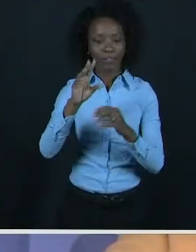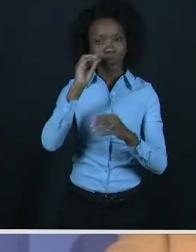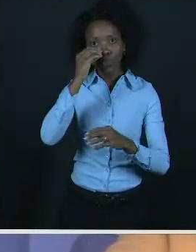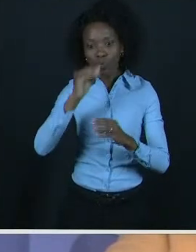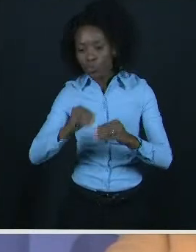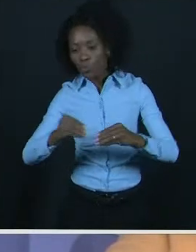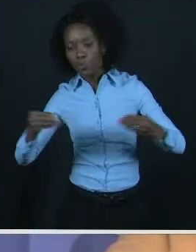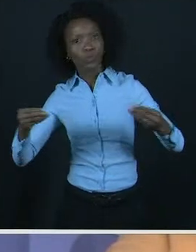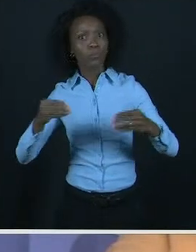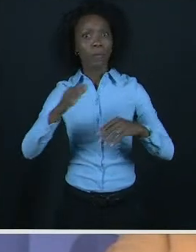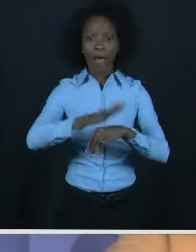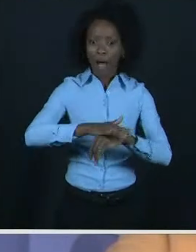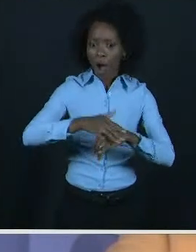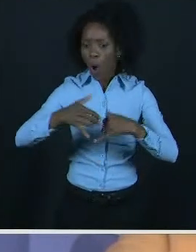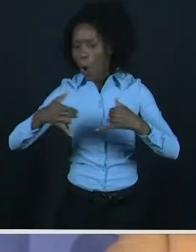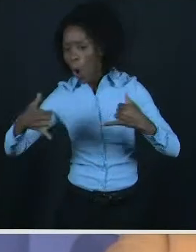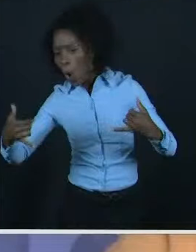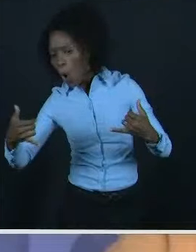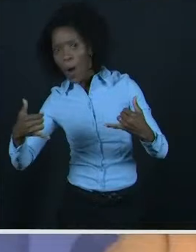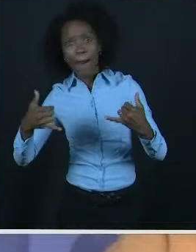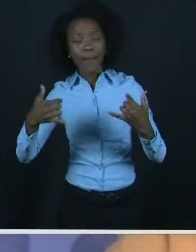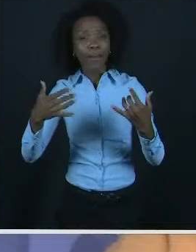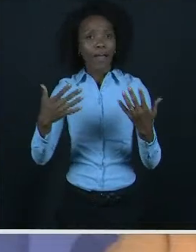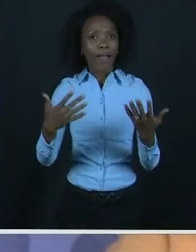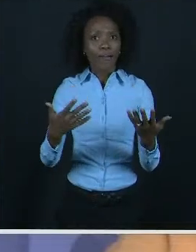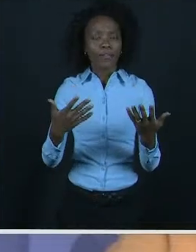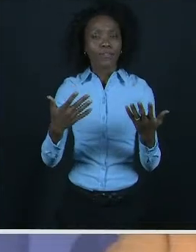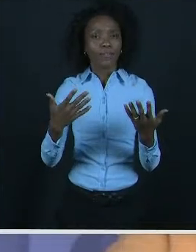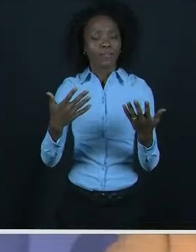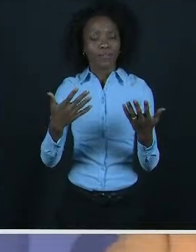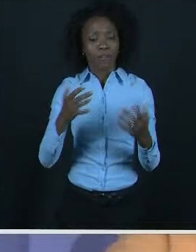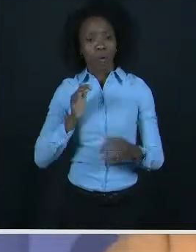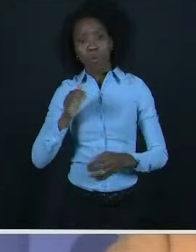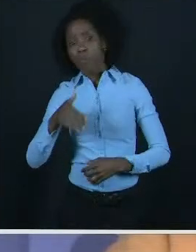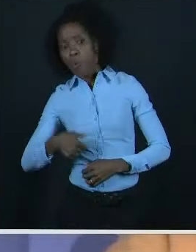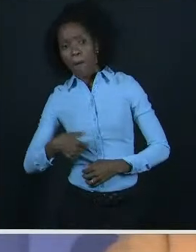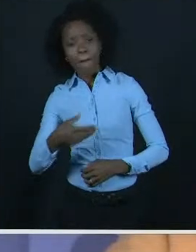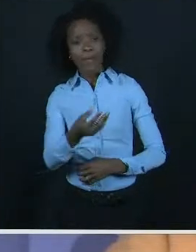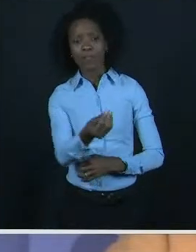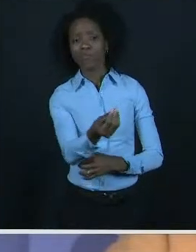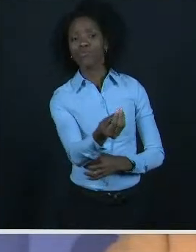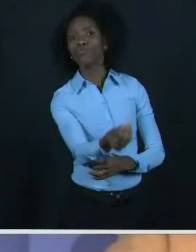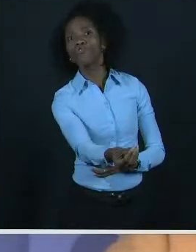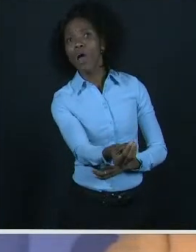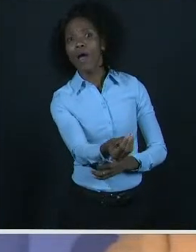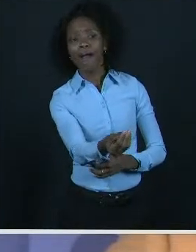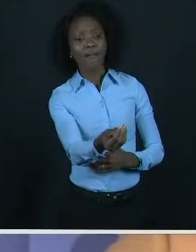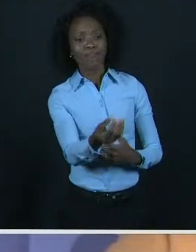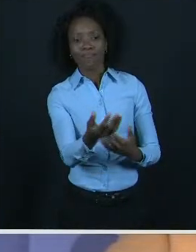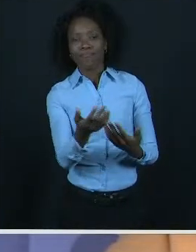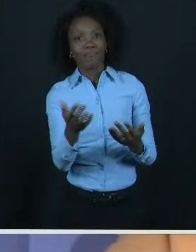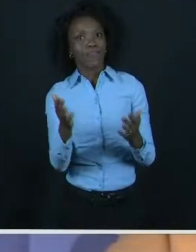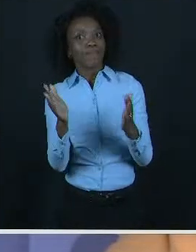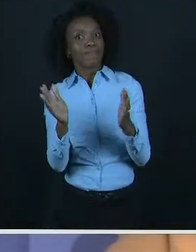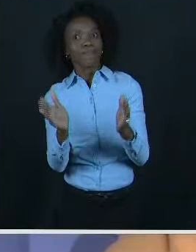and online platforms about a woman or a child that